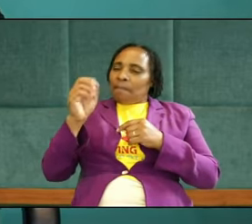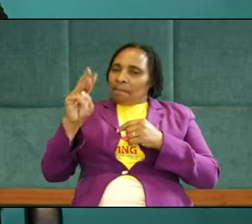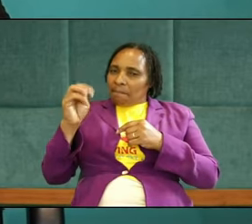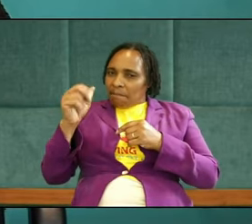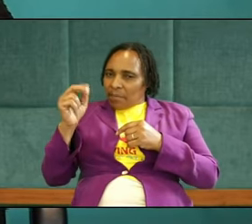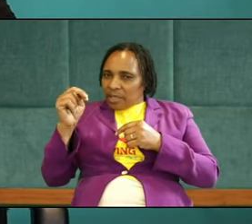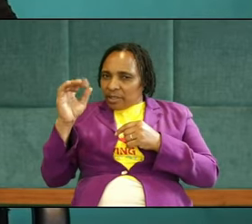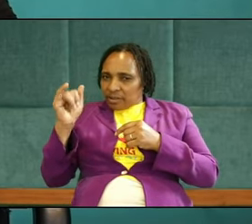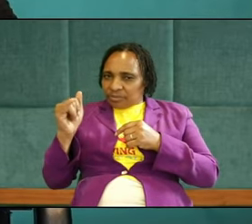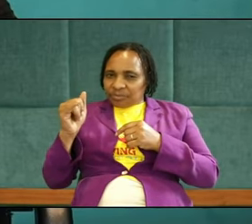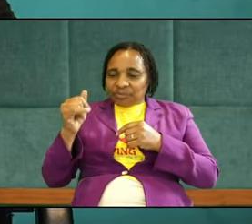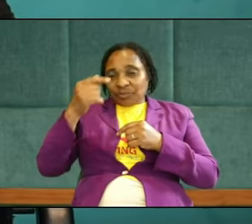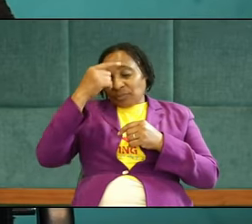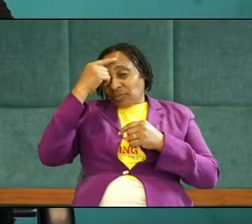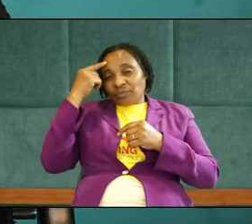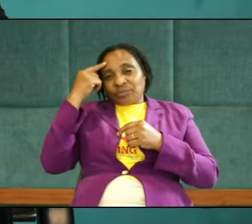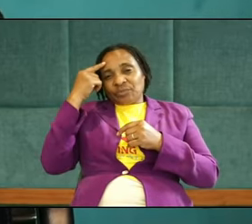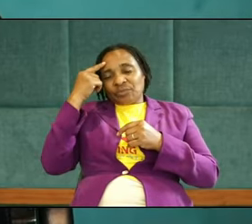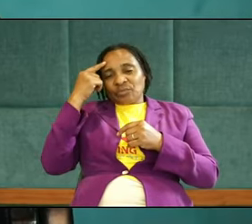Yeah. Because